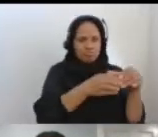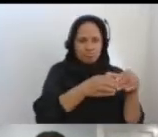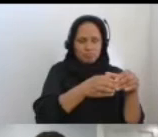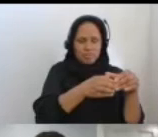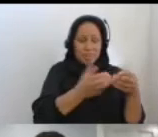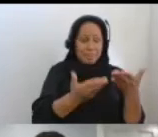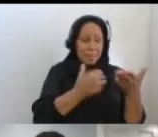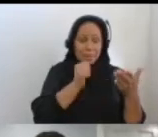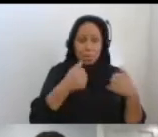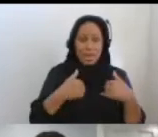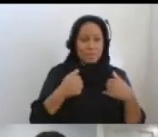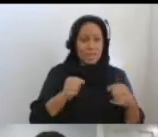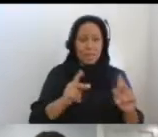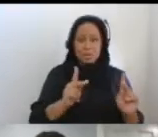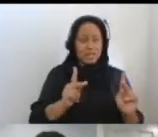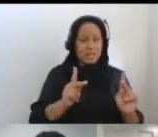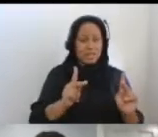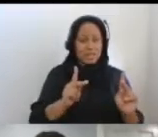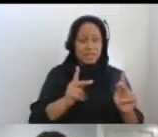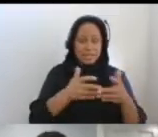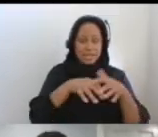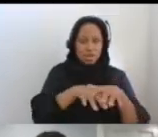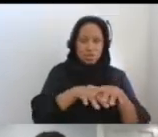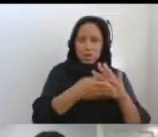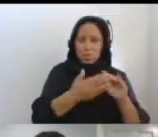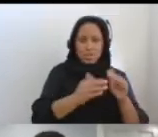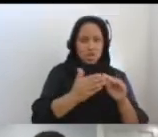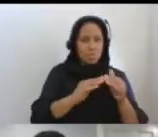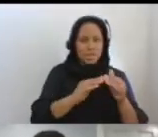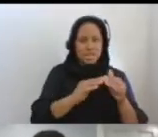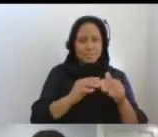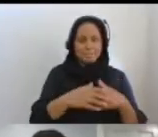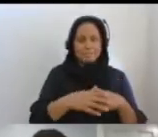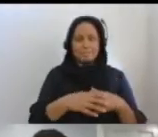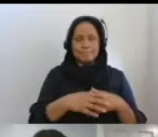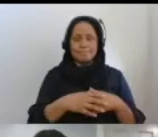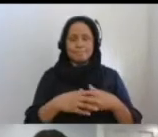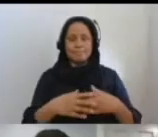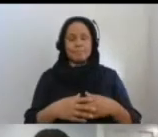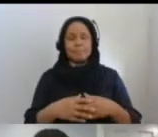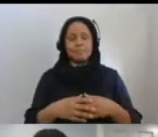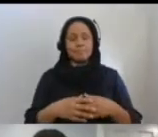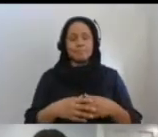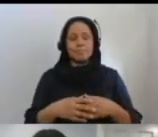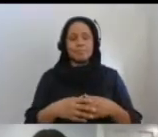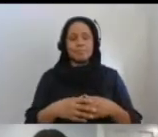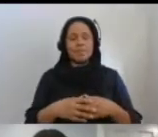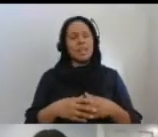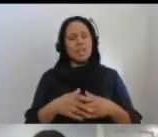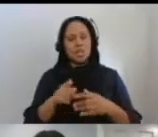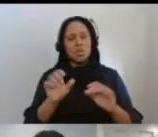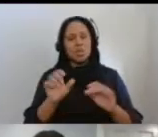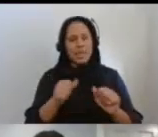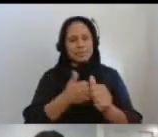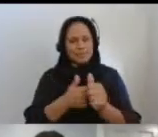have the opportunity to integrate with the community as much. There is a workaround around this, just so you know. You